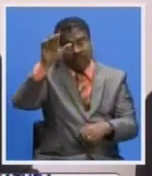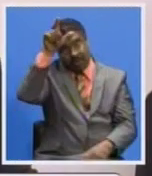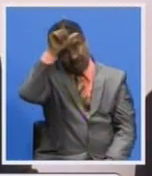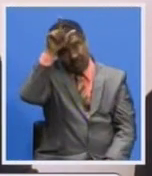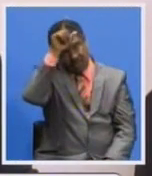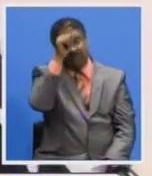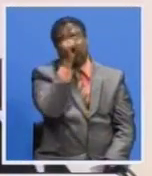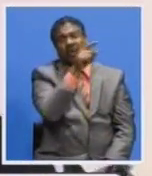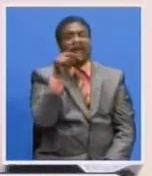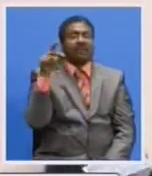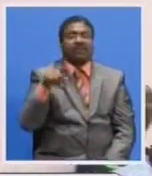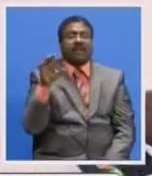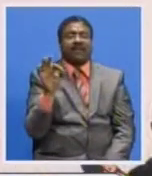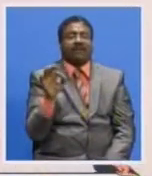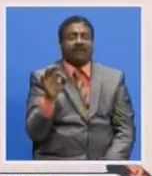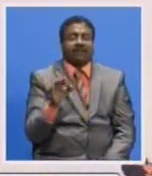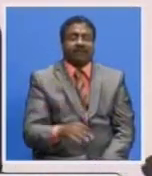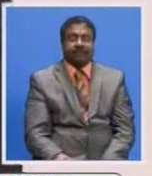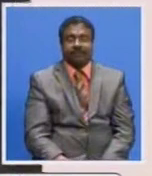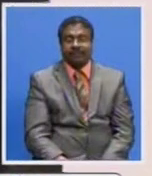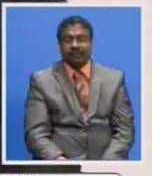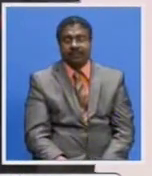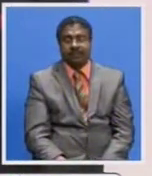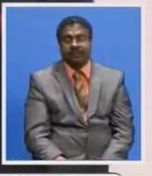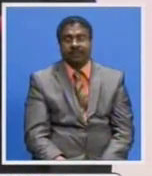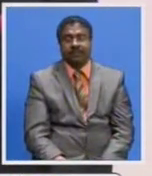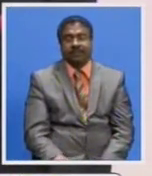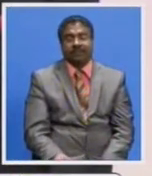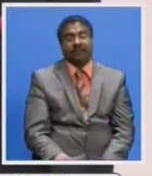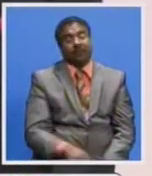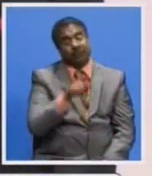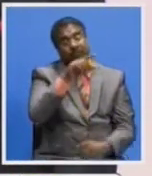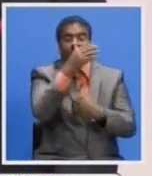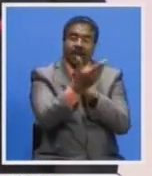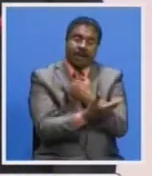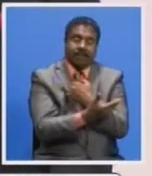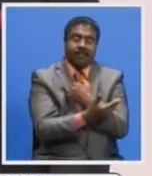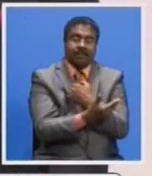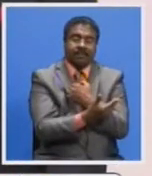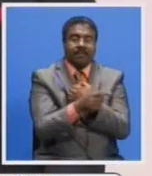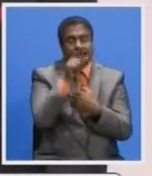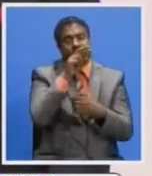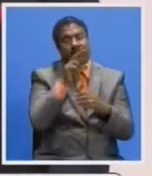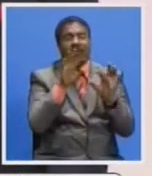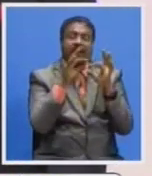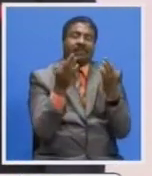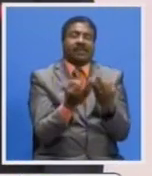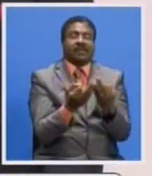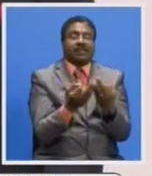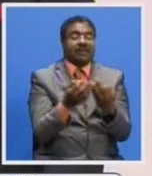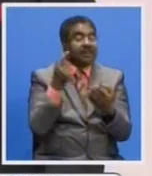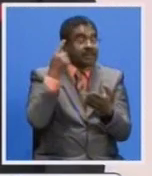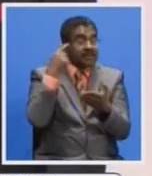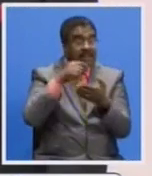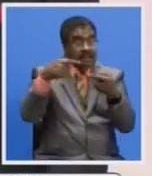Patriotic Front. That is your family, and the Secretary General is going to meet you once he's